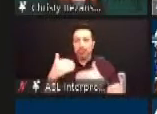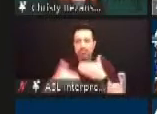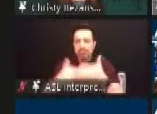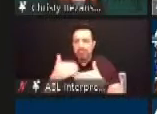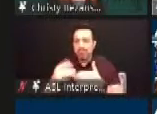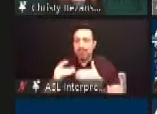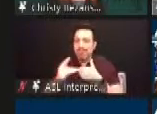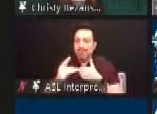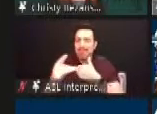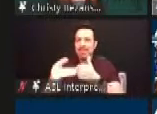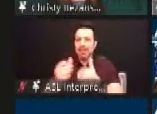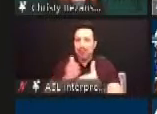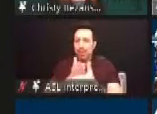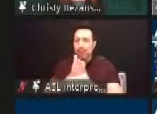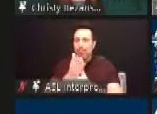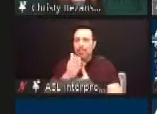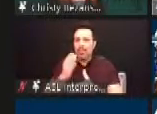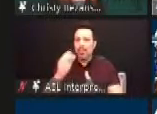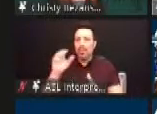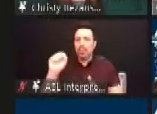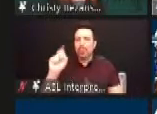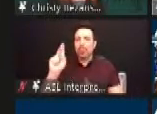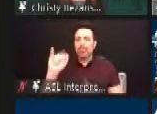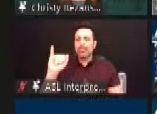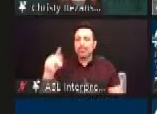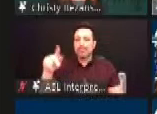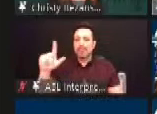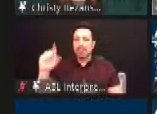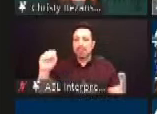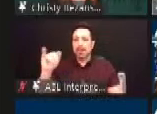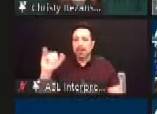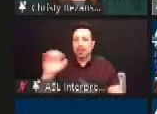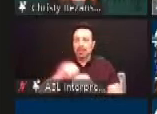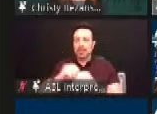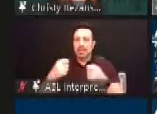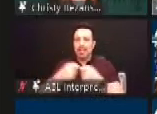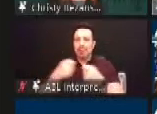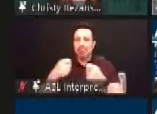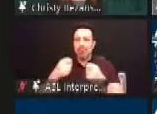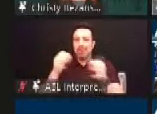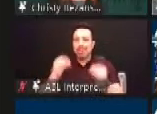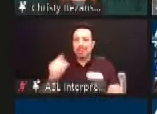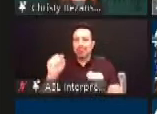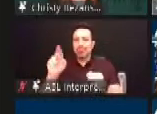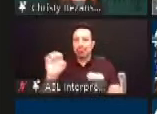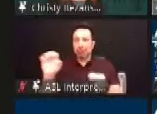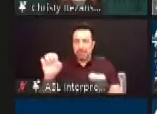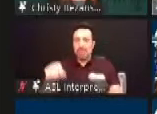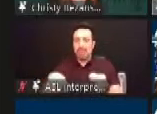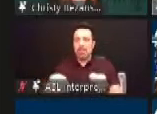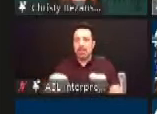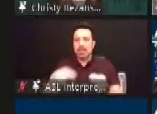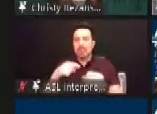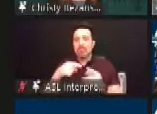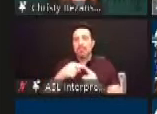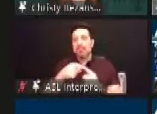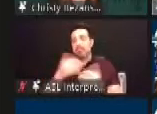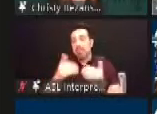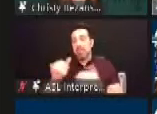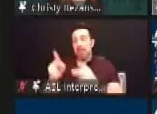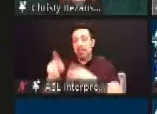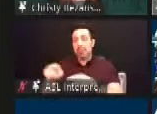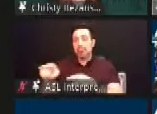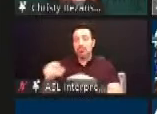through those, that skip logic in the electronic decision tree, that it may be that person